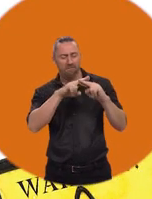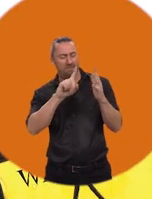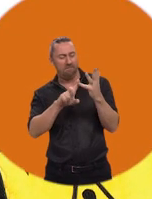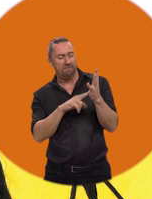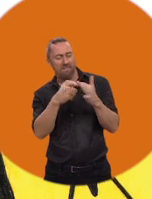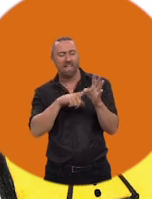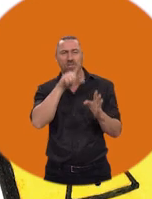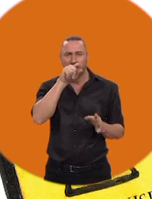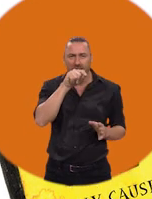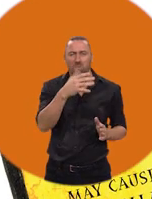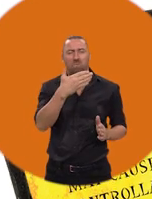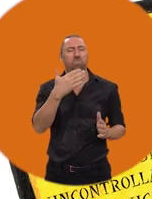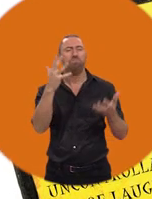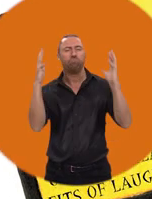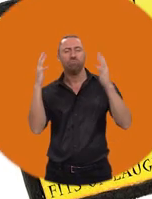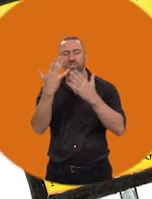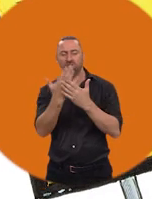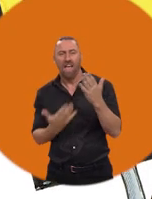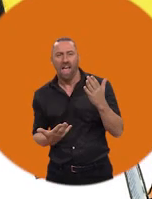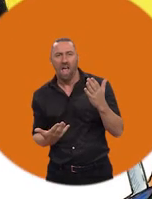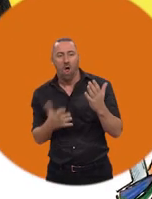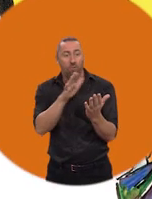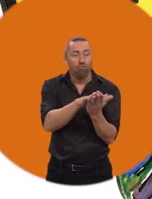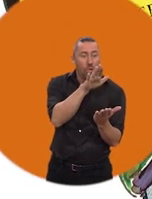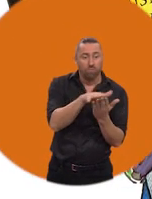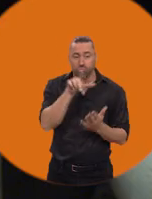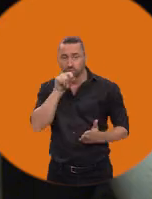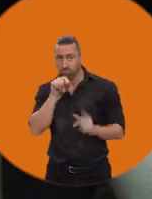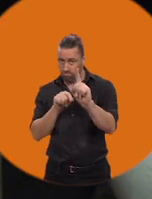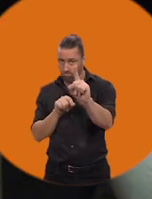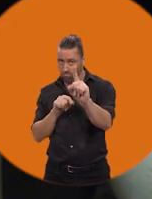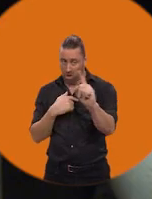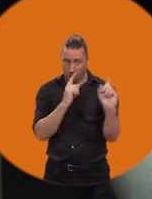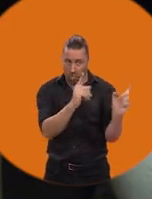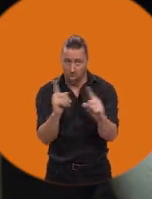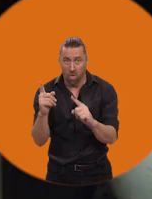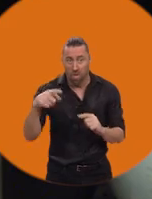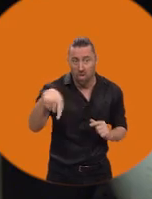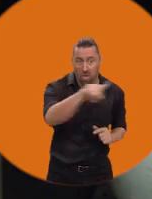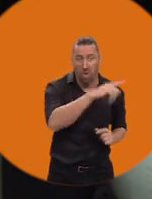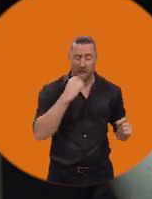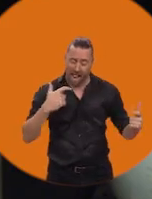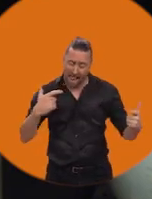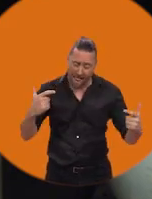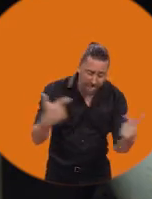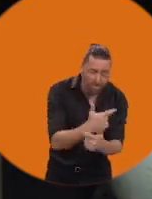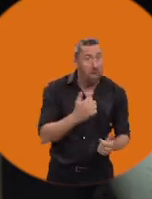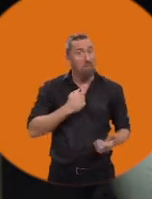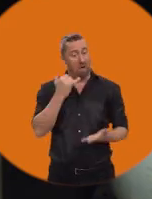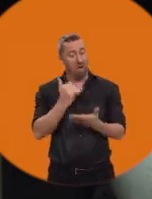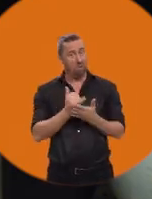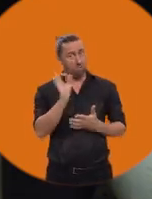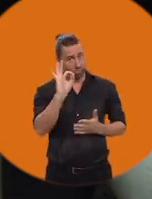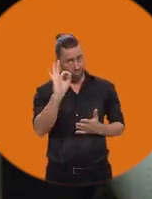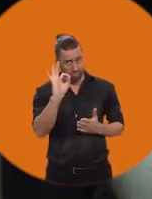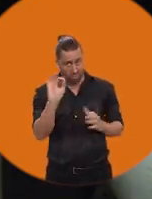of Crocs and Chooks. Now there is a warning, may cause uncontrollable fits of laughter. I will not be held responsible. Okay, just